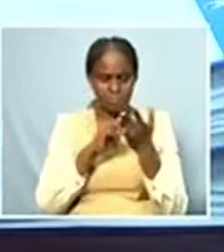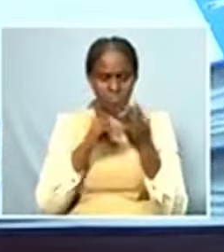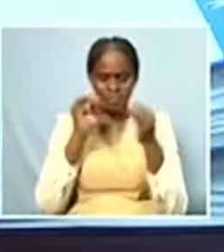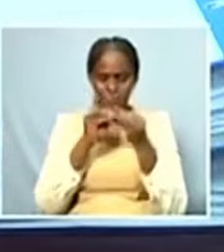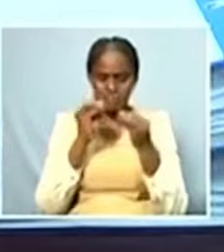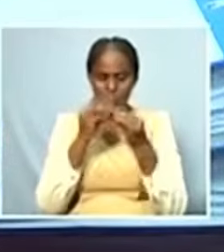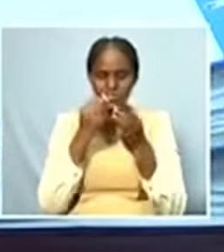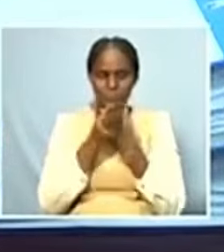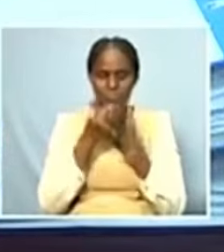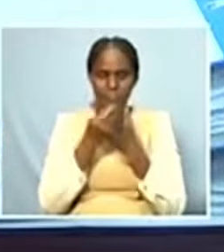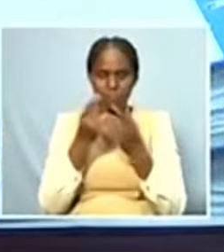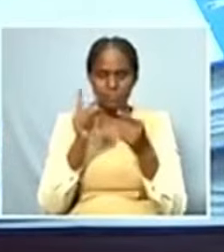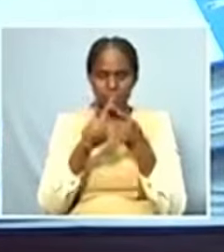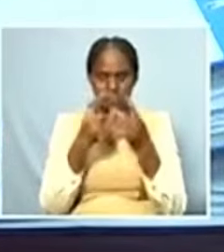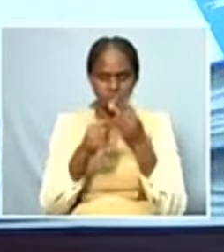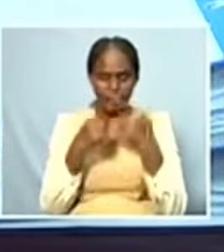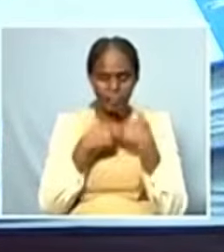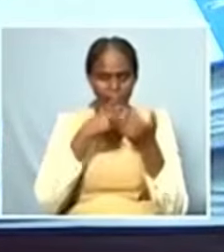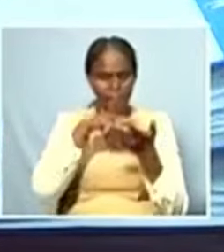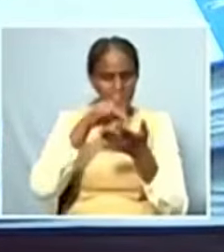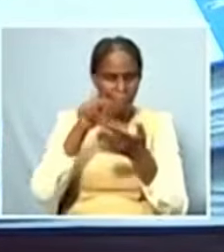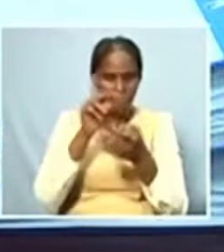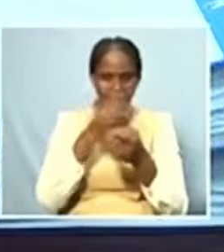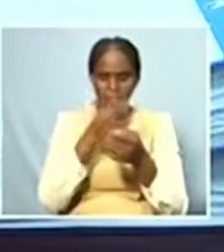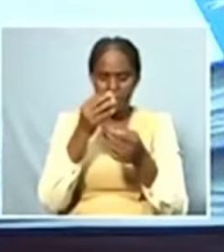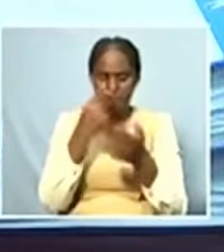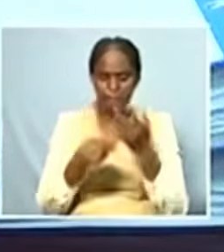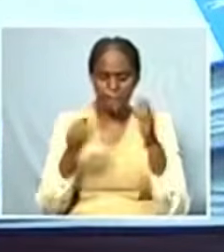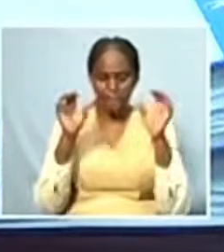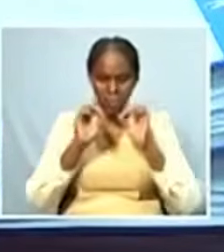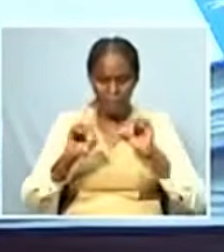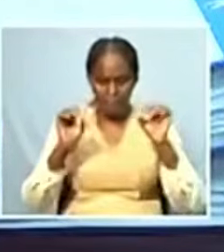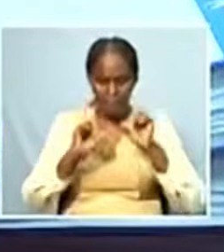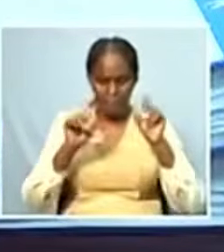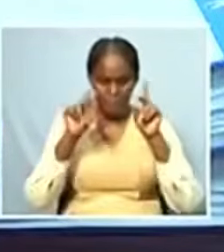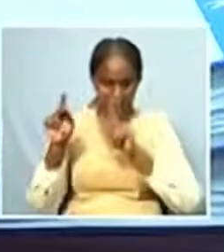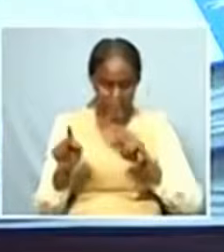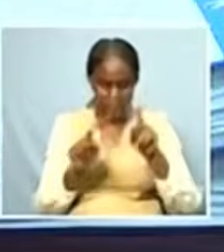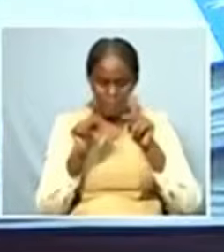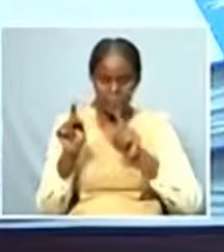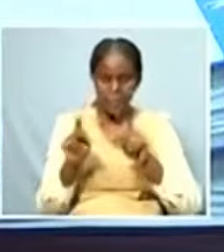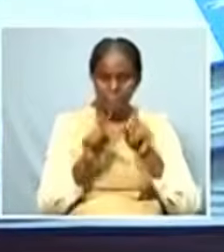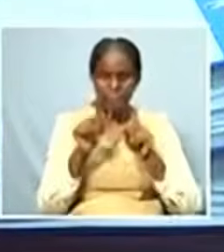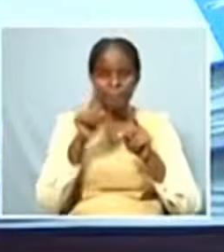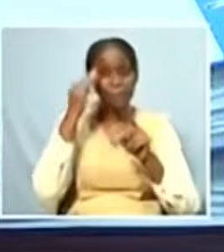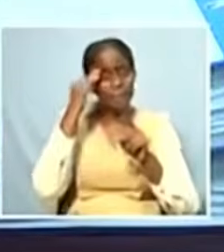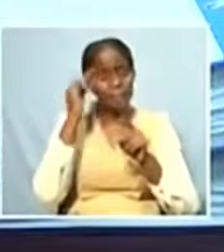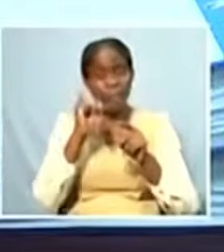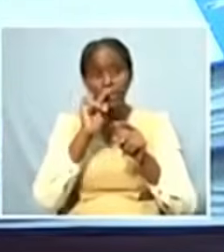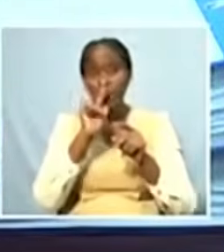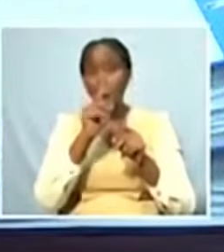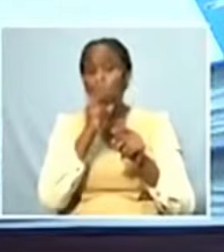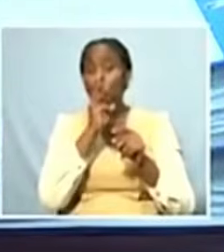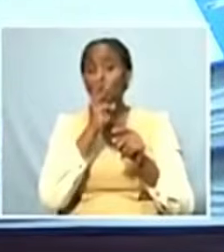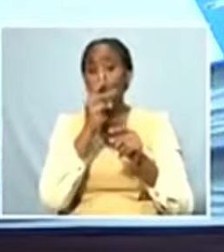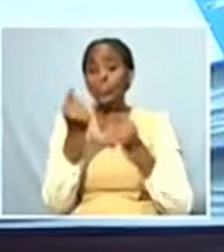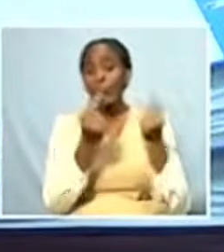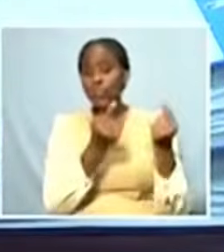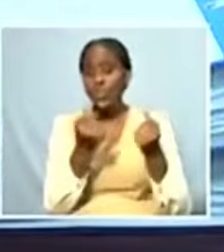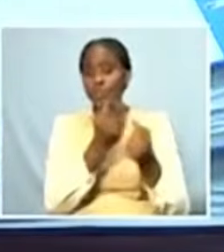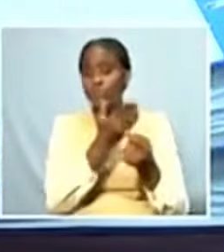money to have been paid off to non-performing, and you know that the water